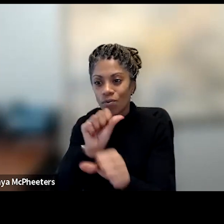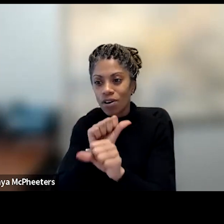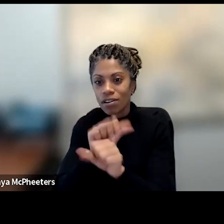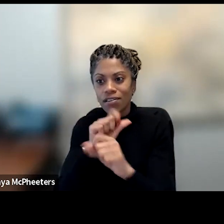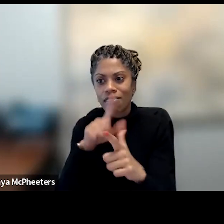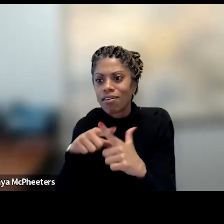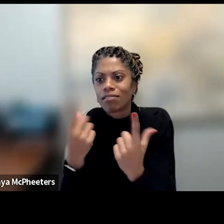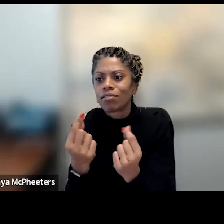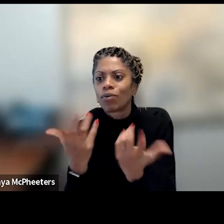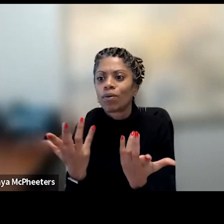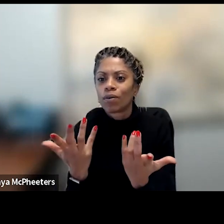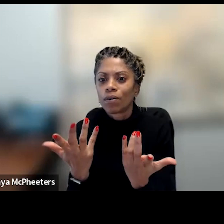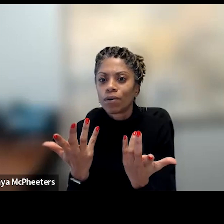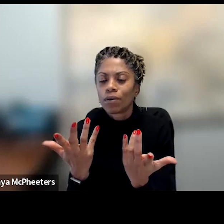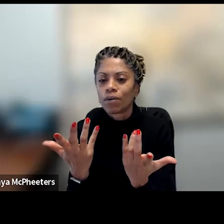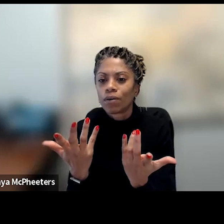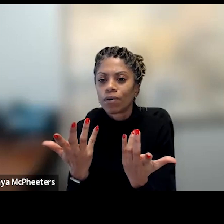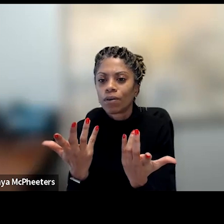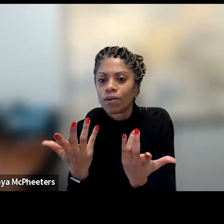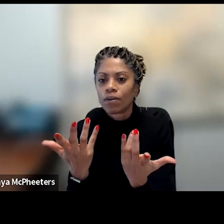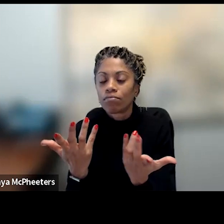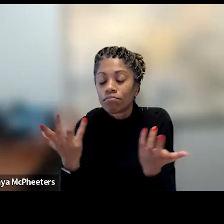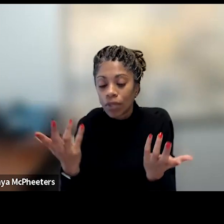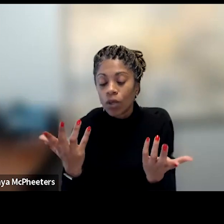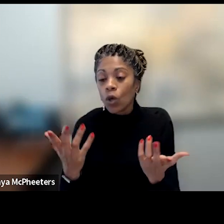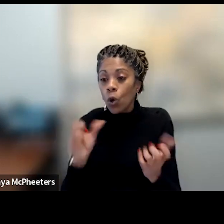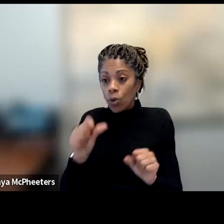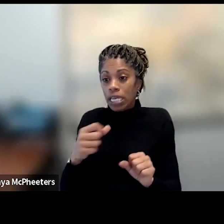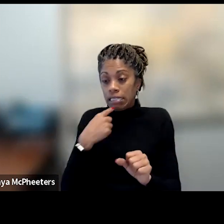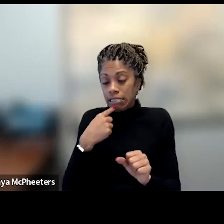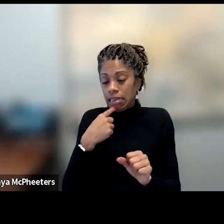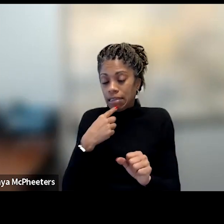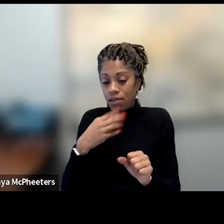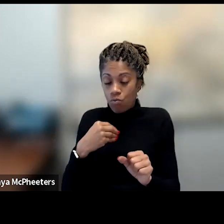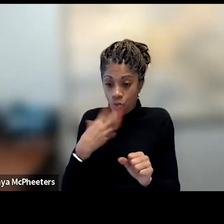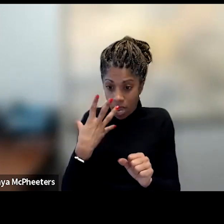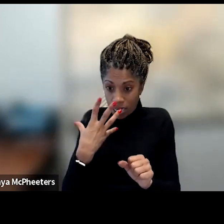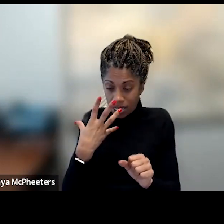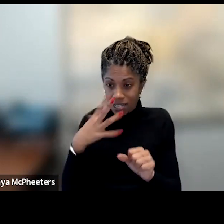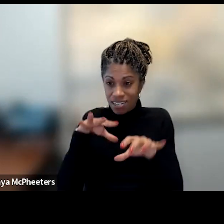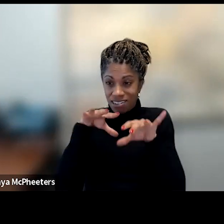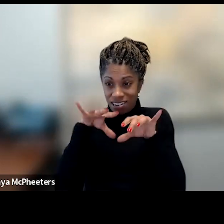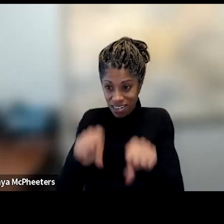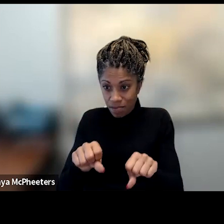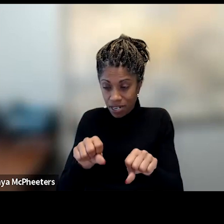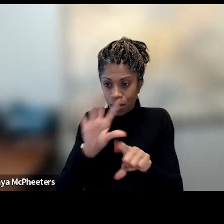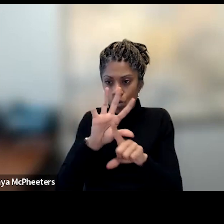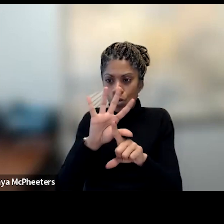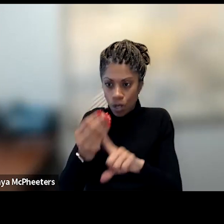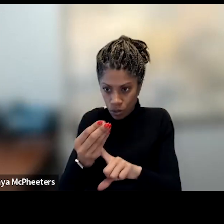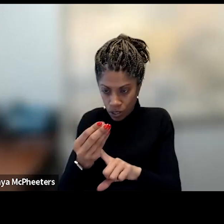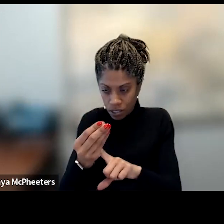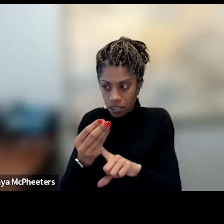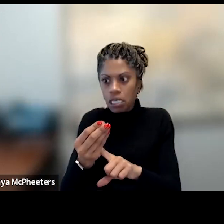to the first, is that white dominant culture is still prevalent in the social impact space. And we have to acknowledge that and make sure that we